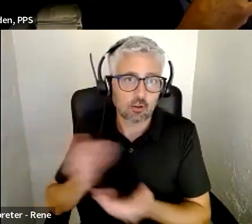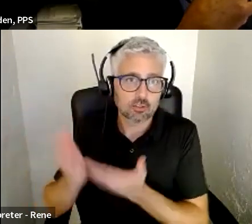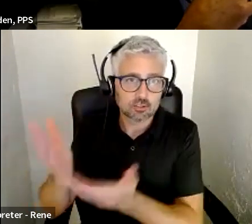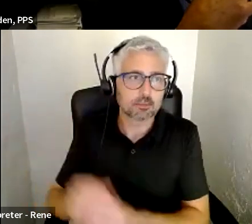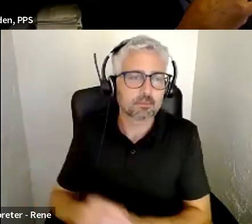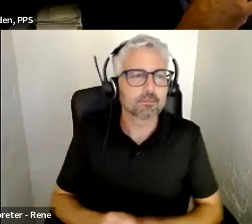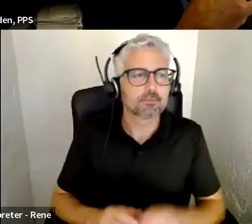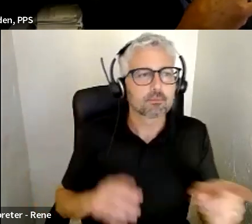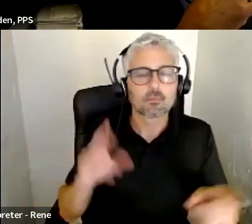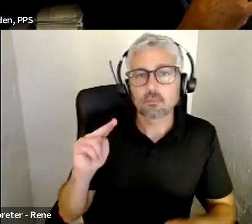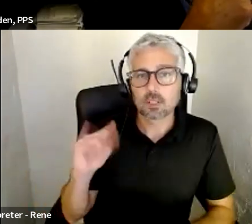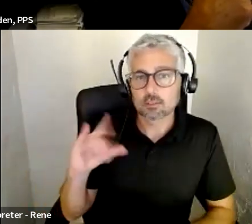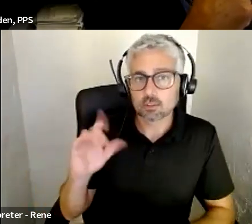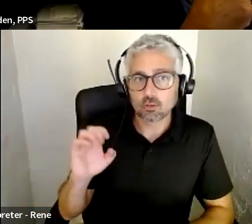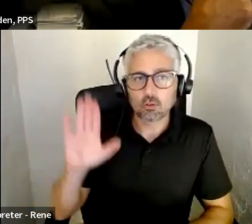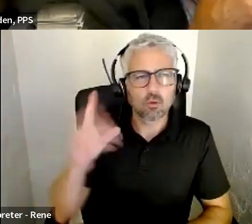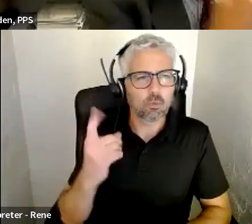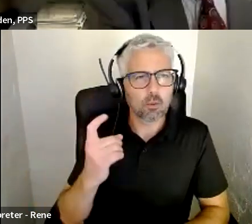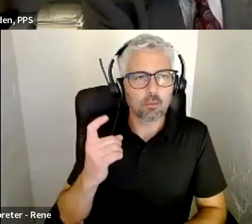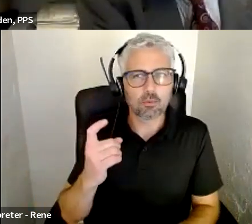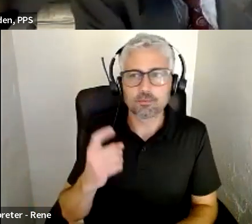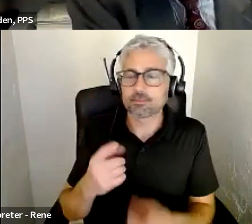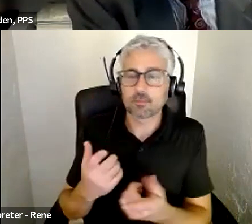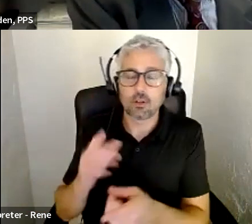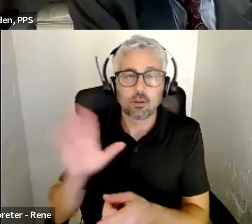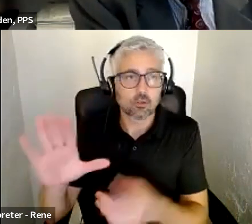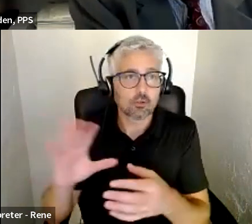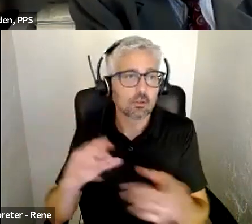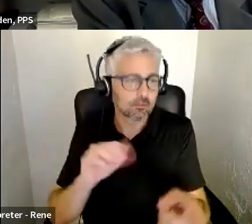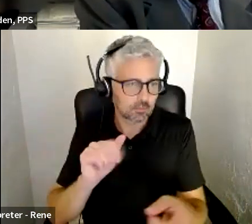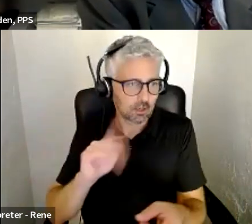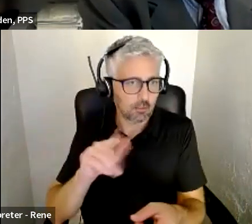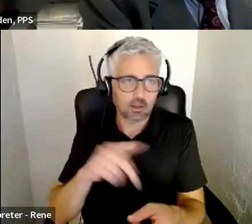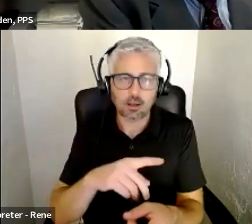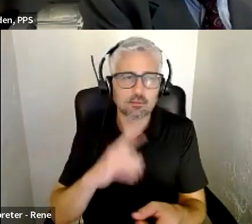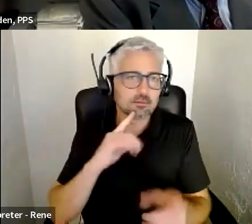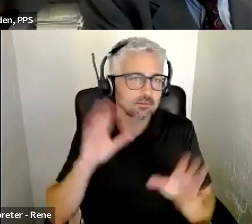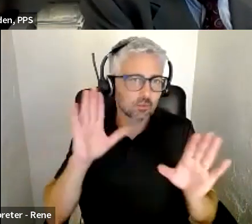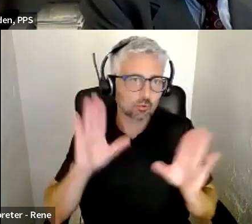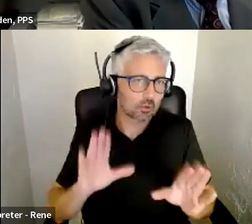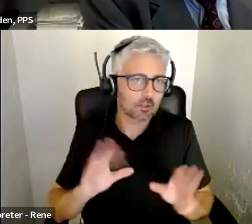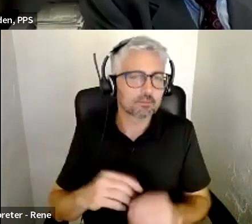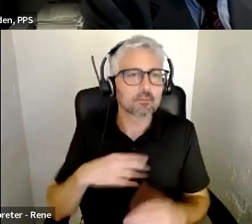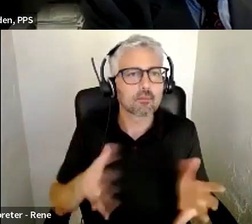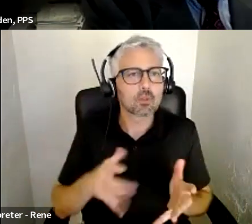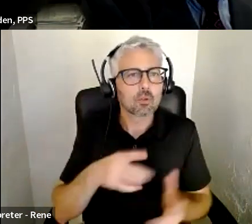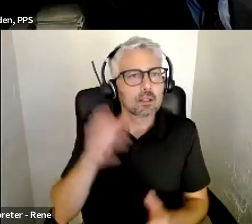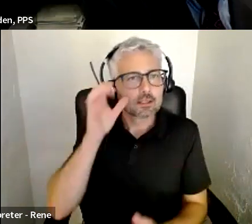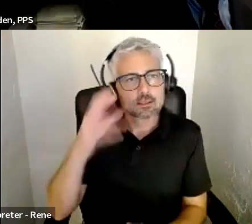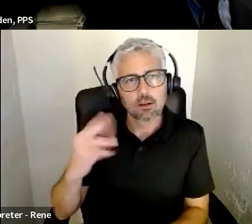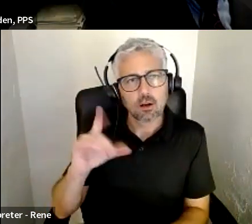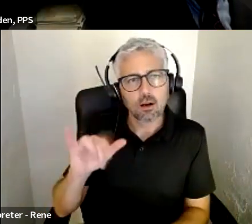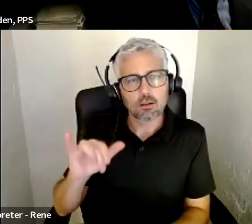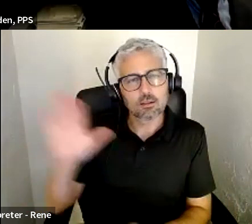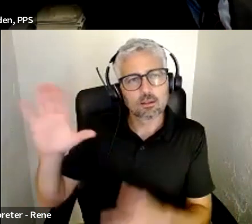more element to that. Because that sounds terrific, Anlan. I'd encourage you to listen to what Holly says, because she talks about